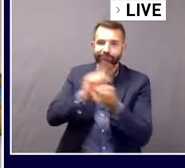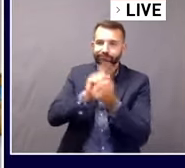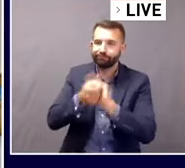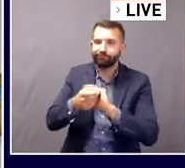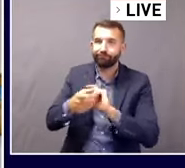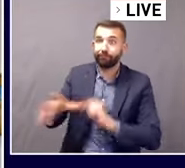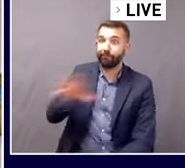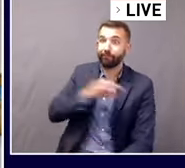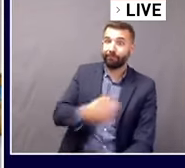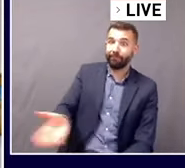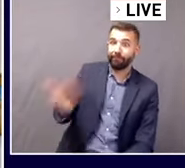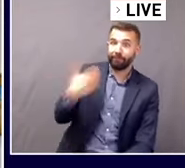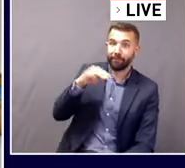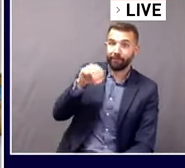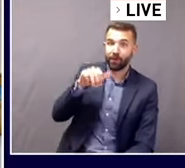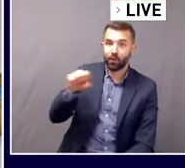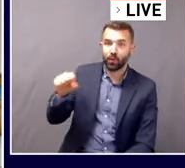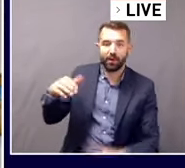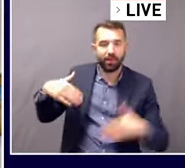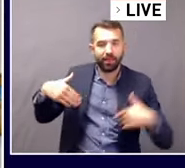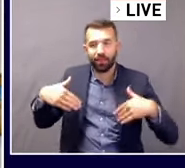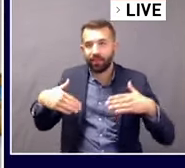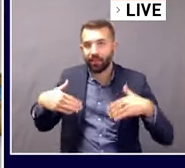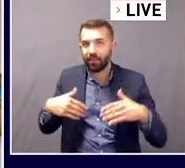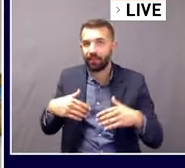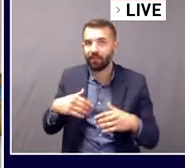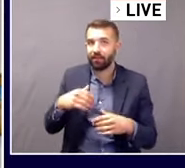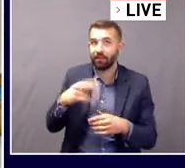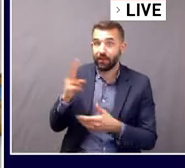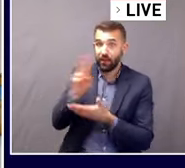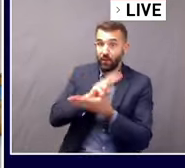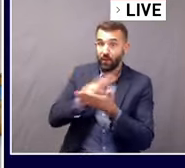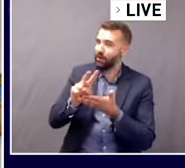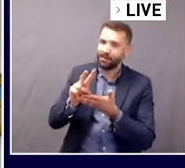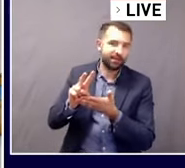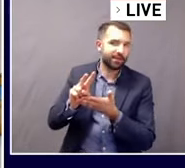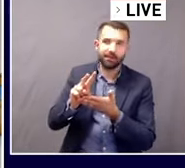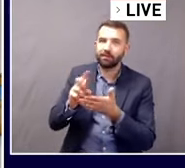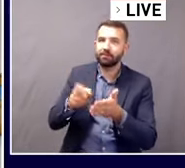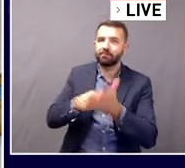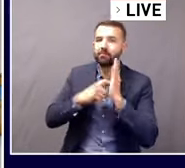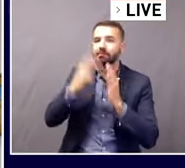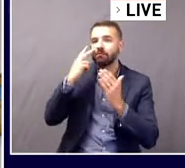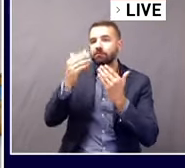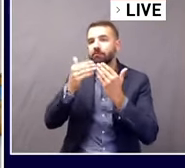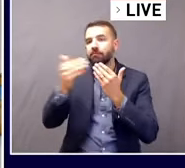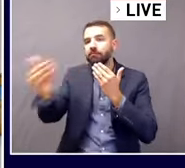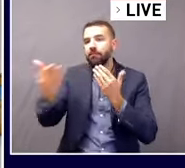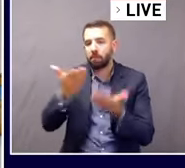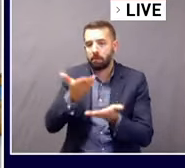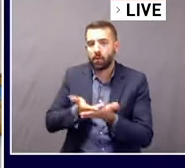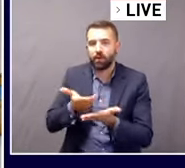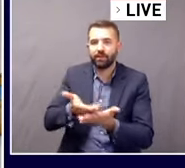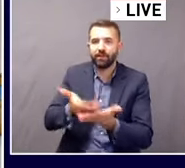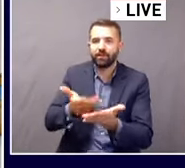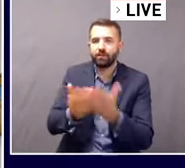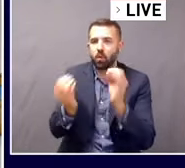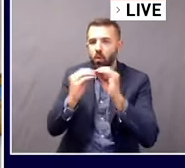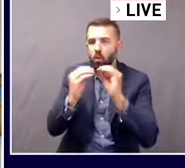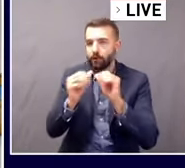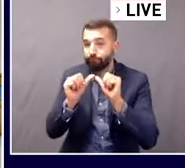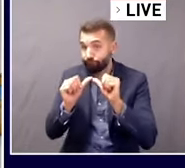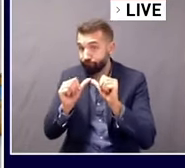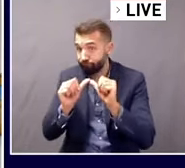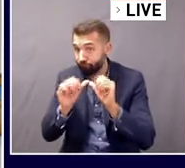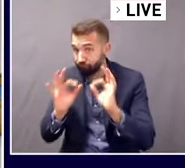see some strides, we also need to see stability in those data. Kind of like I mentioned a moment ago, we don't base policy on one day